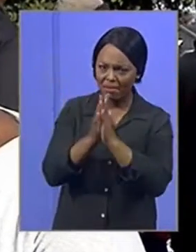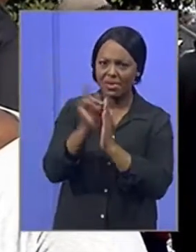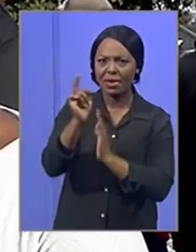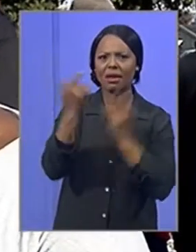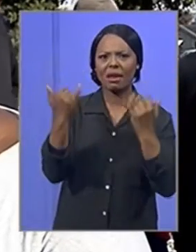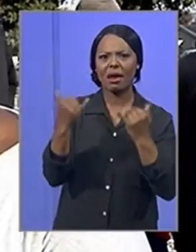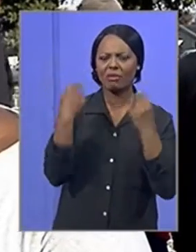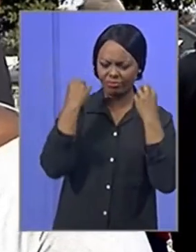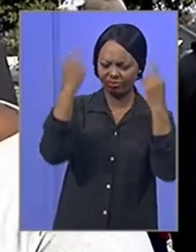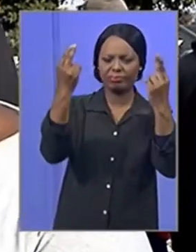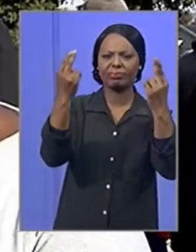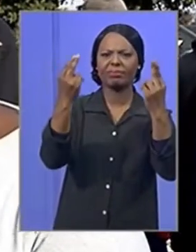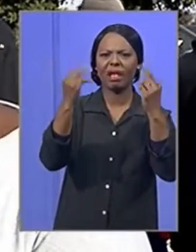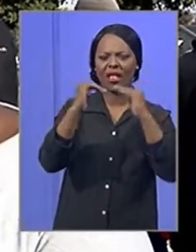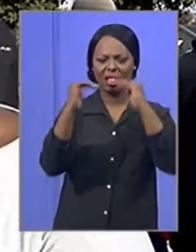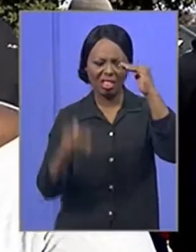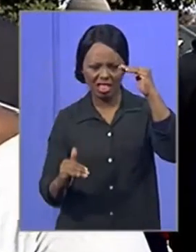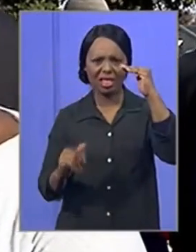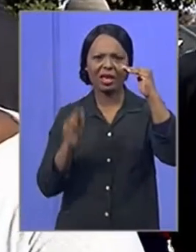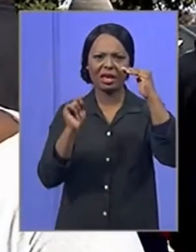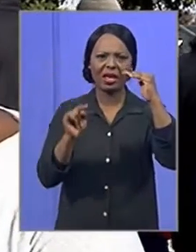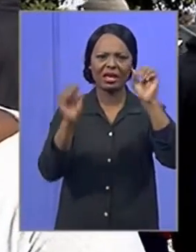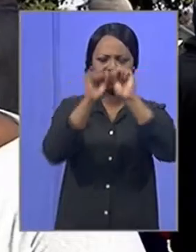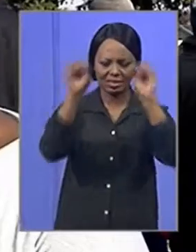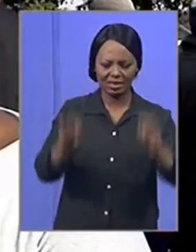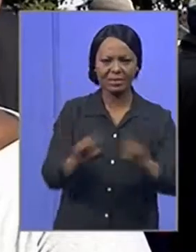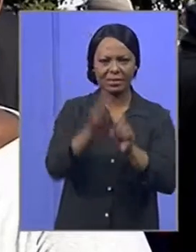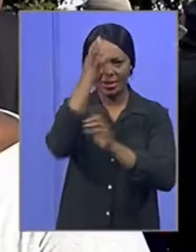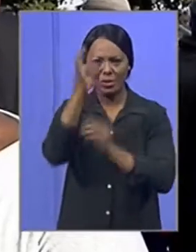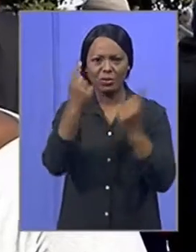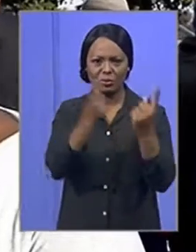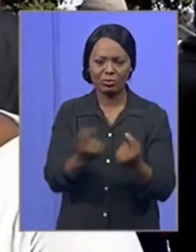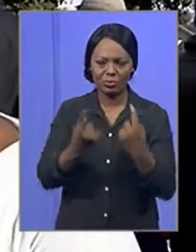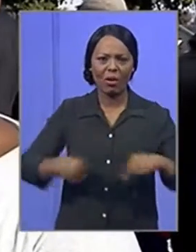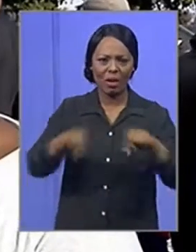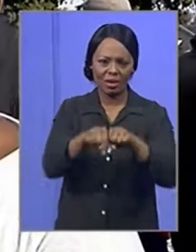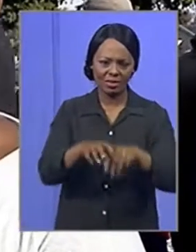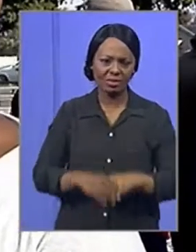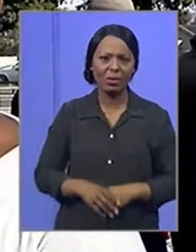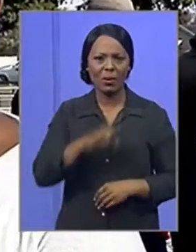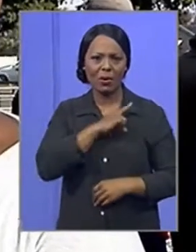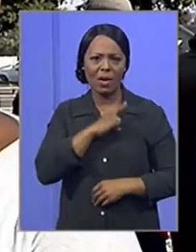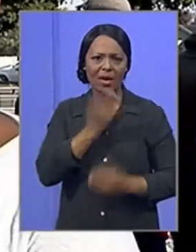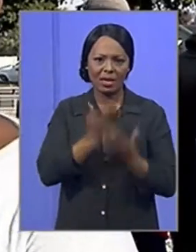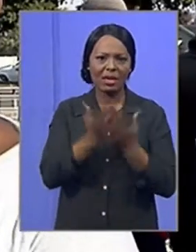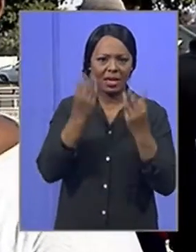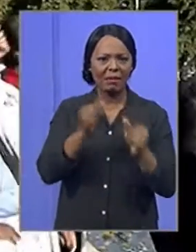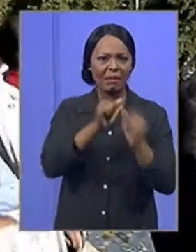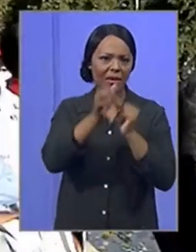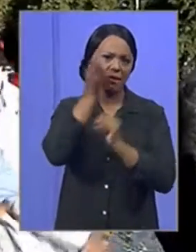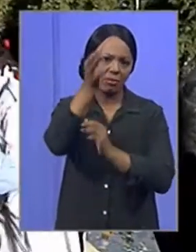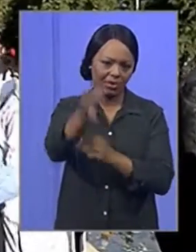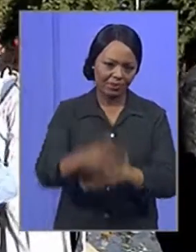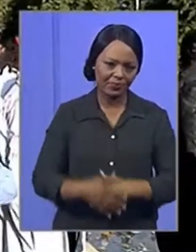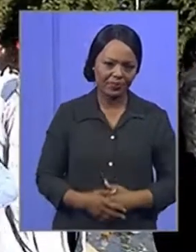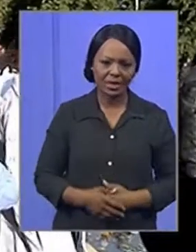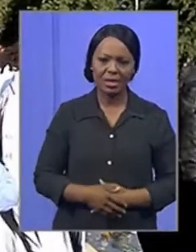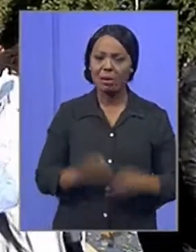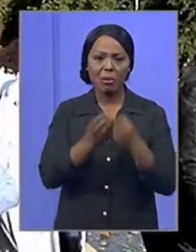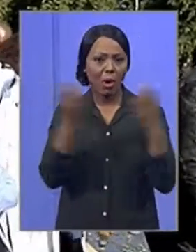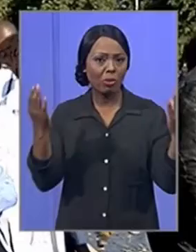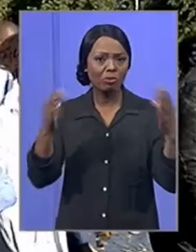the injustices of what this system and this government is doing to us so that we have a better tomorrow. Most of my graduates